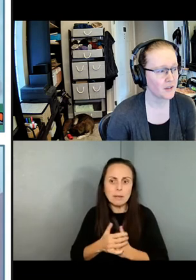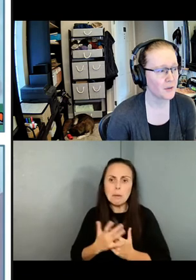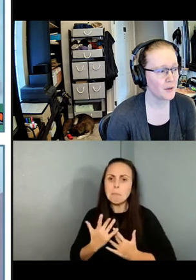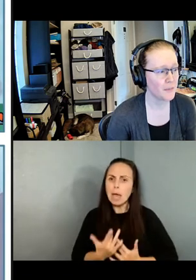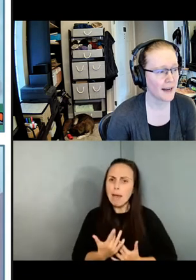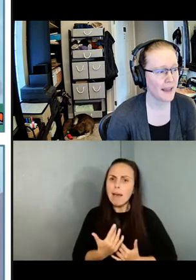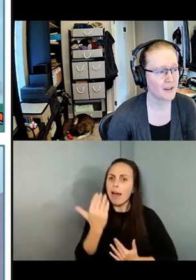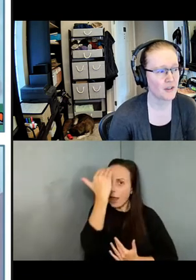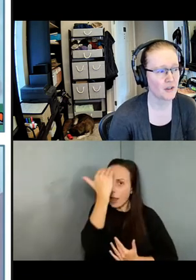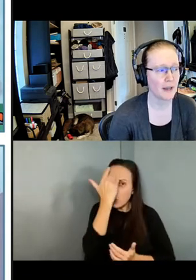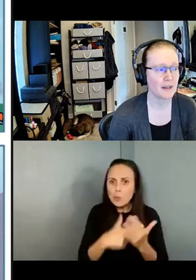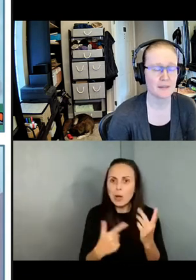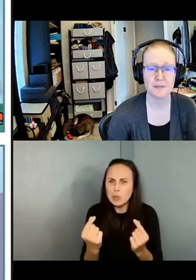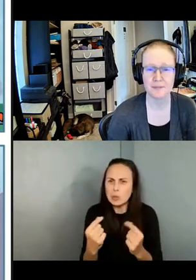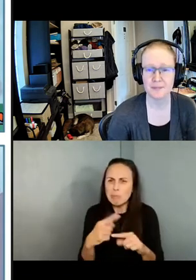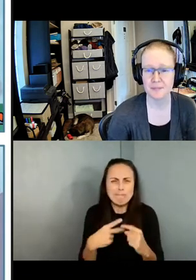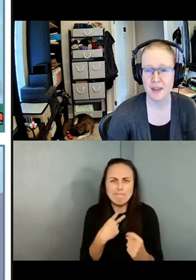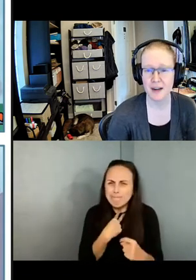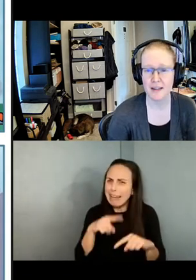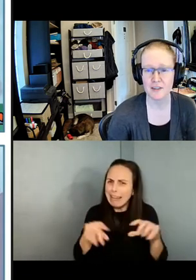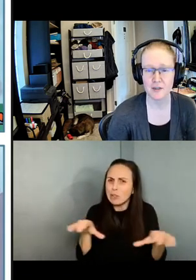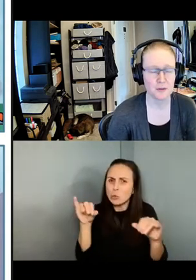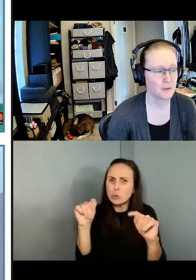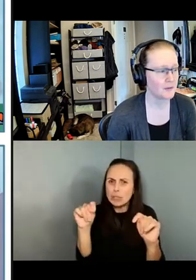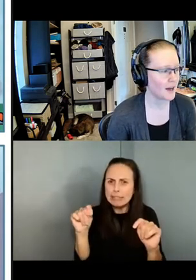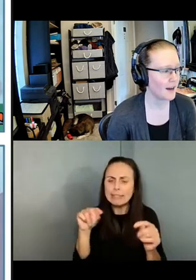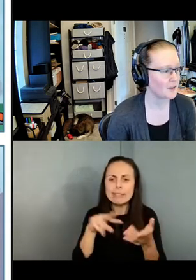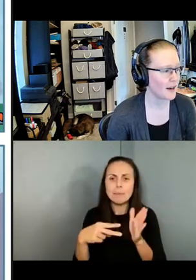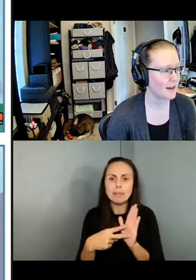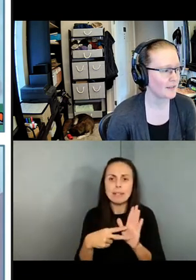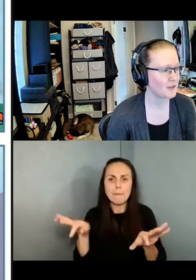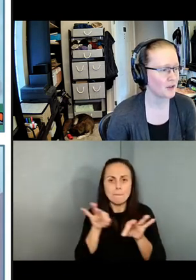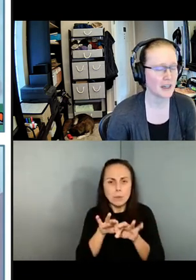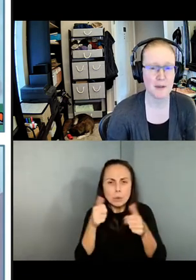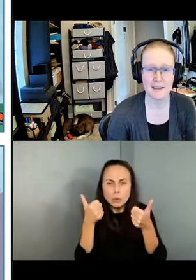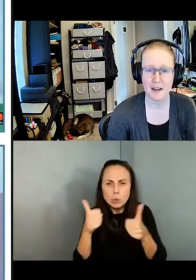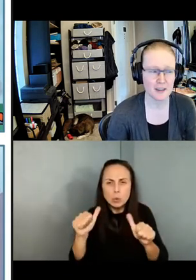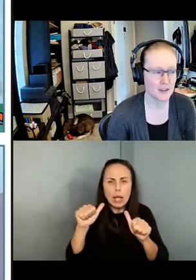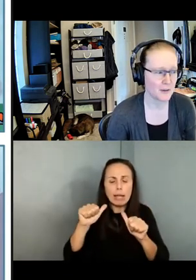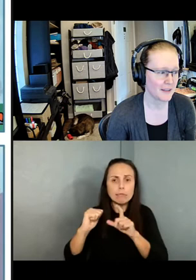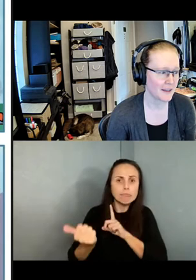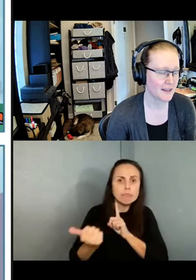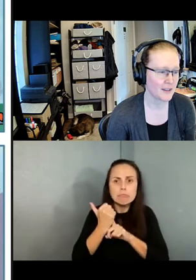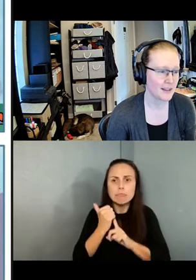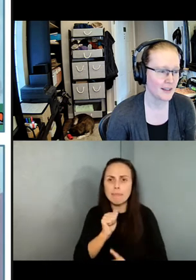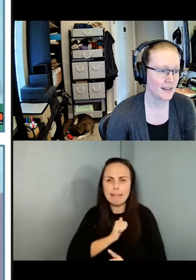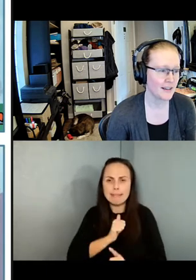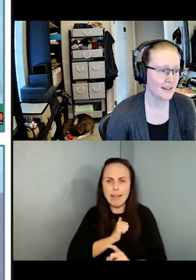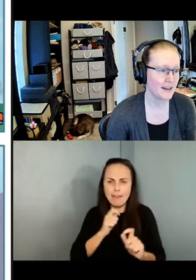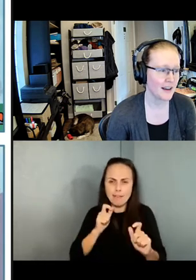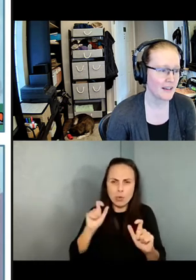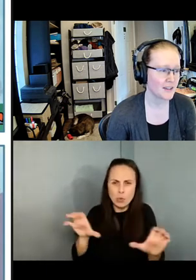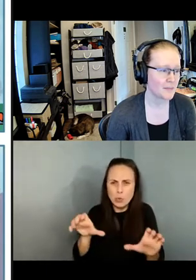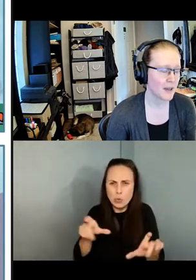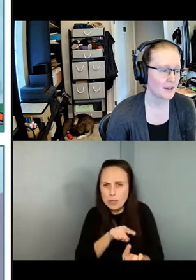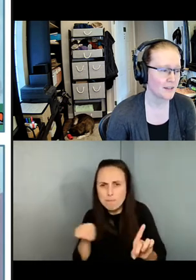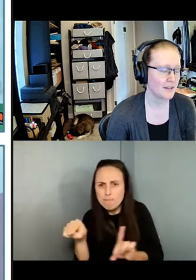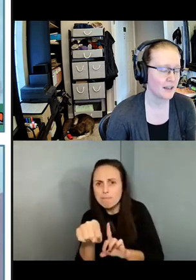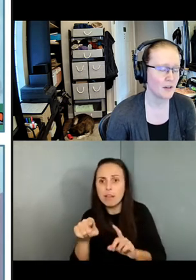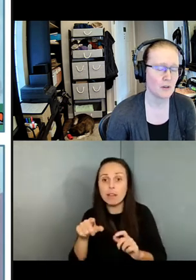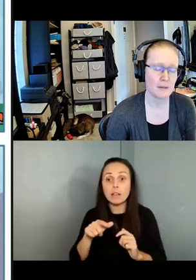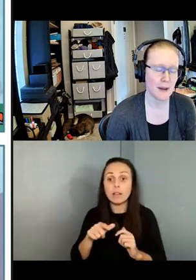to do, but I can't do it. And I need to try to trick myself into doing things. I need to